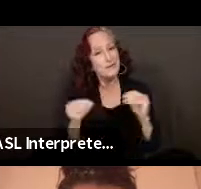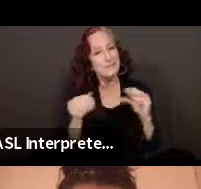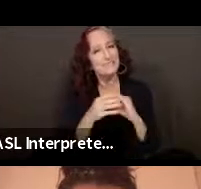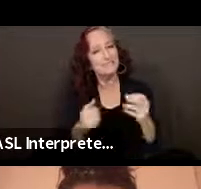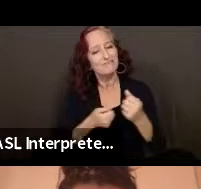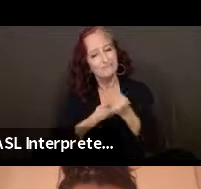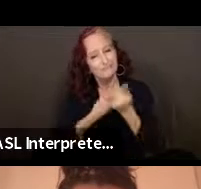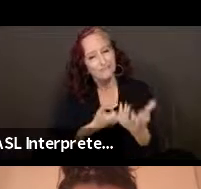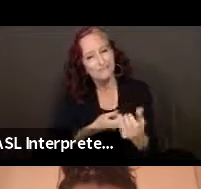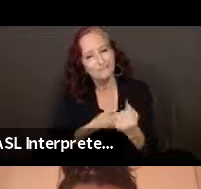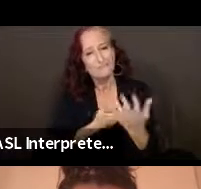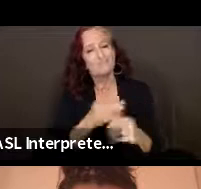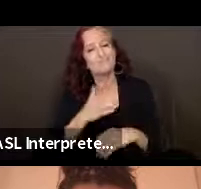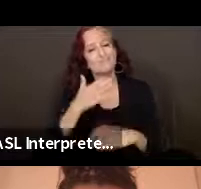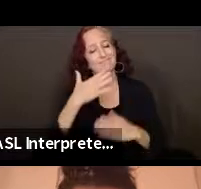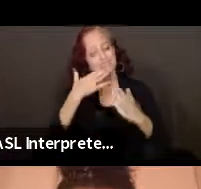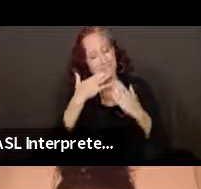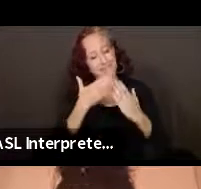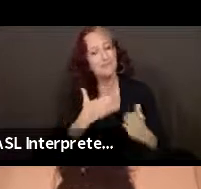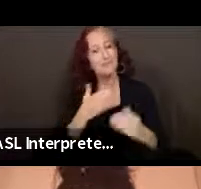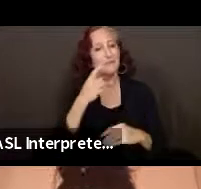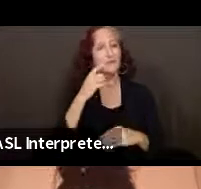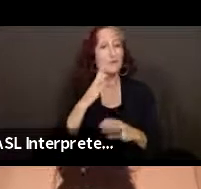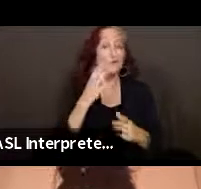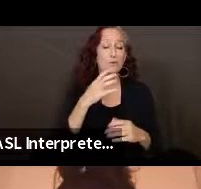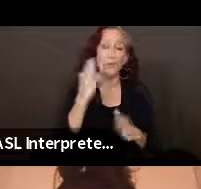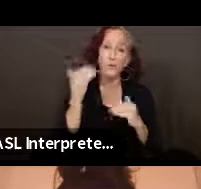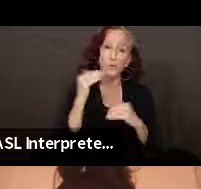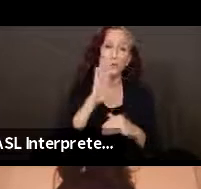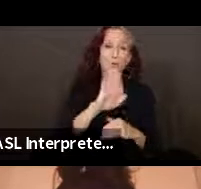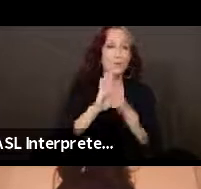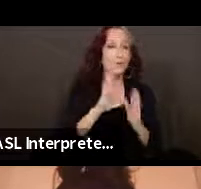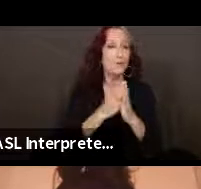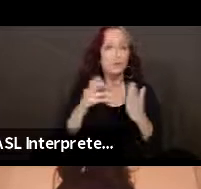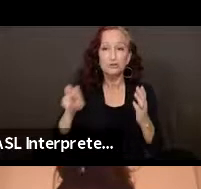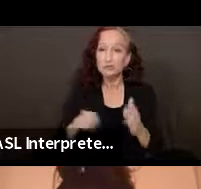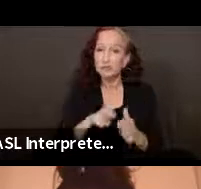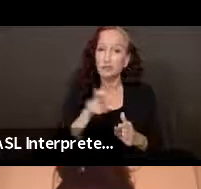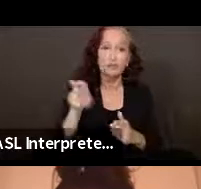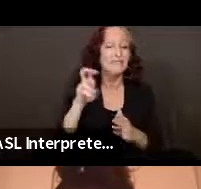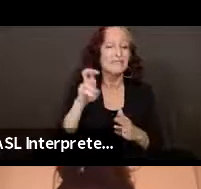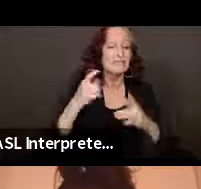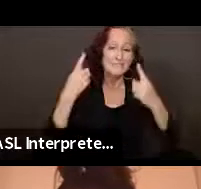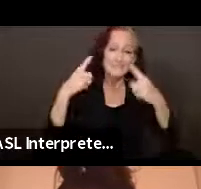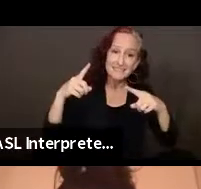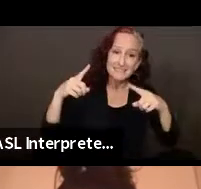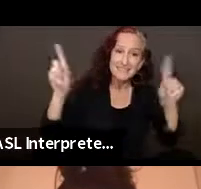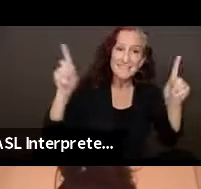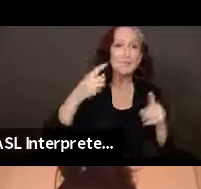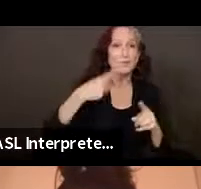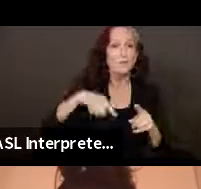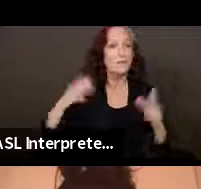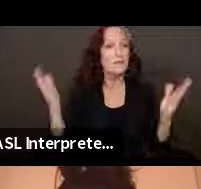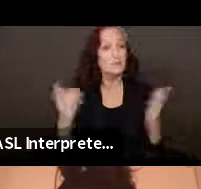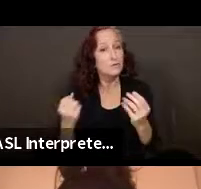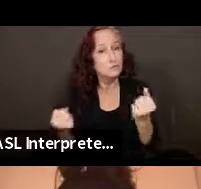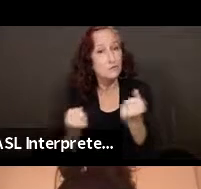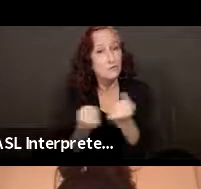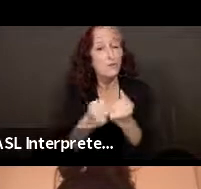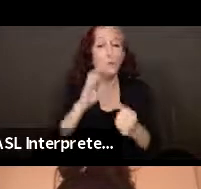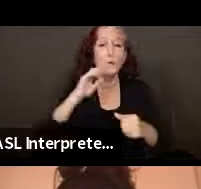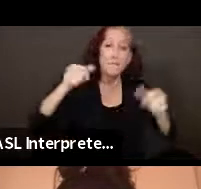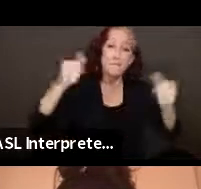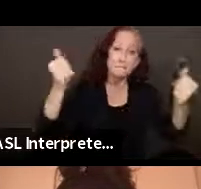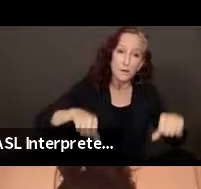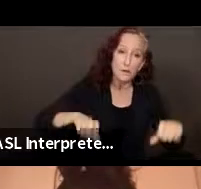you. We wish you all the best with this book's journey. And we are going to be here to support you all along the way. We're going to post about you. We're going to post about the book. We're going